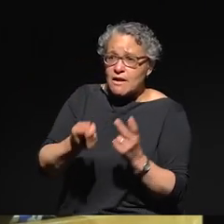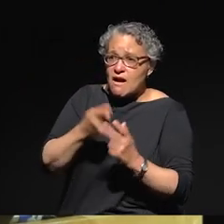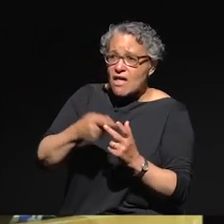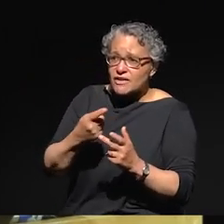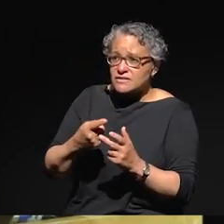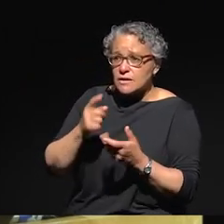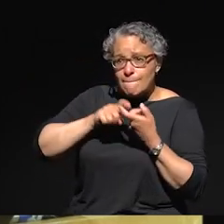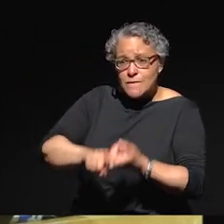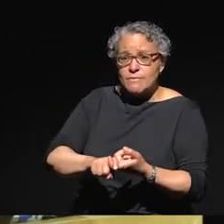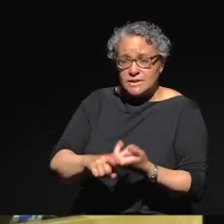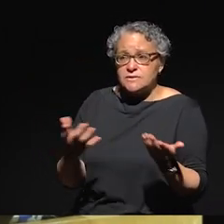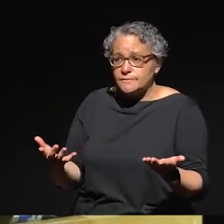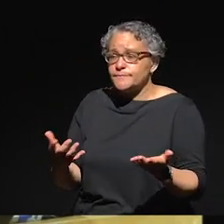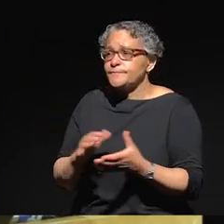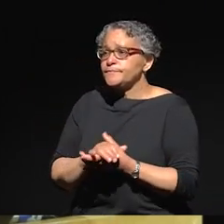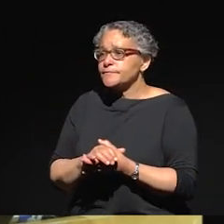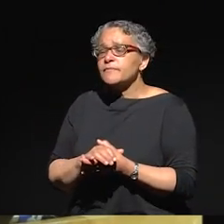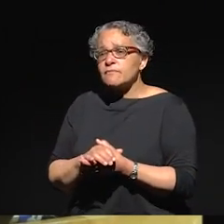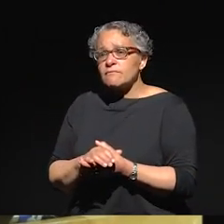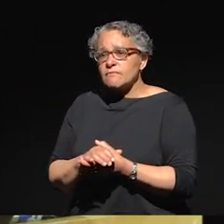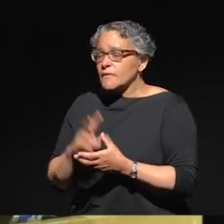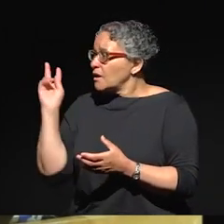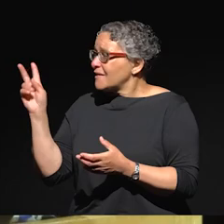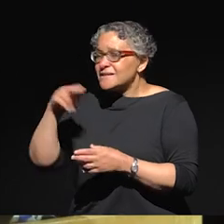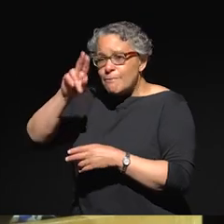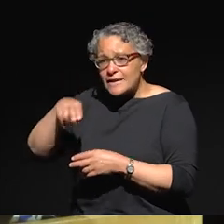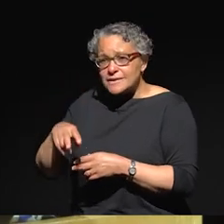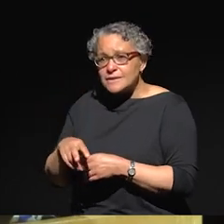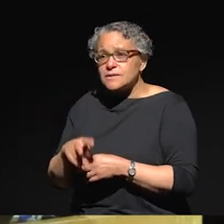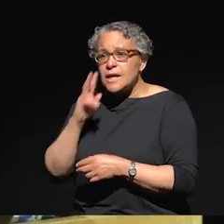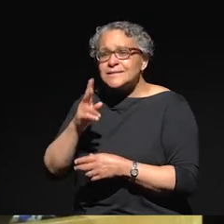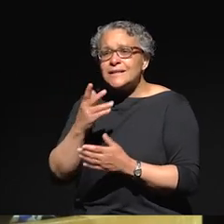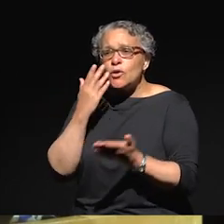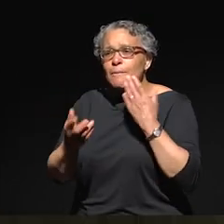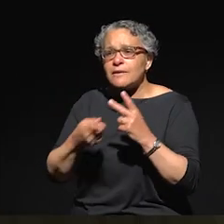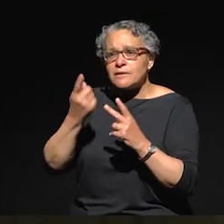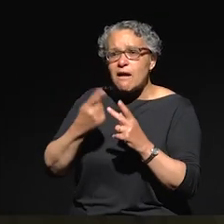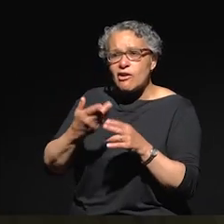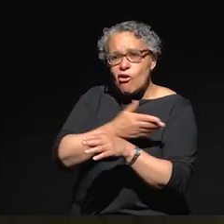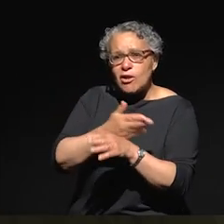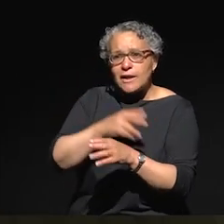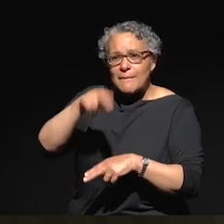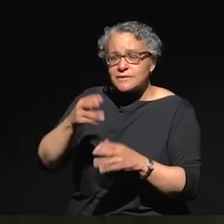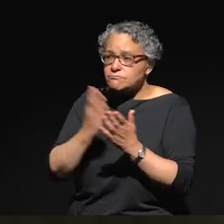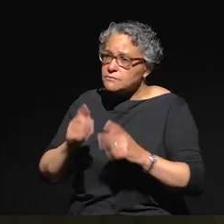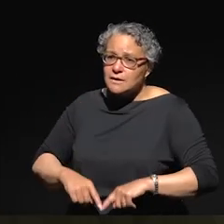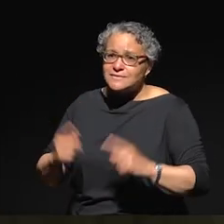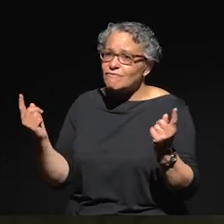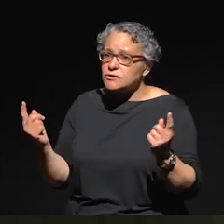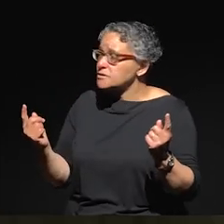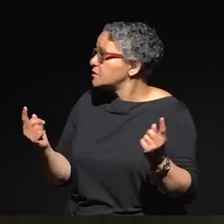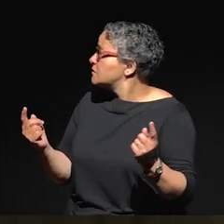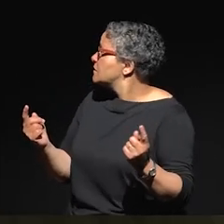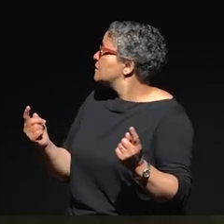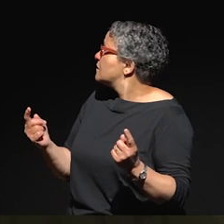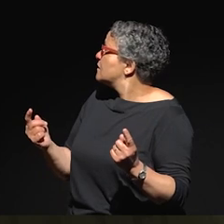as permanent assistants. And these paintings, you see, compared to the paintings we saw earlier, they're very different. The